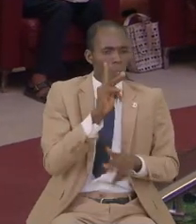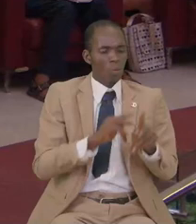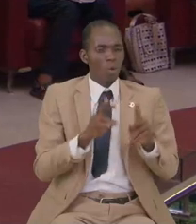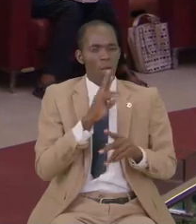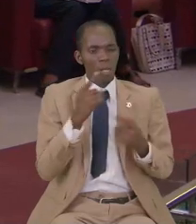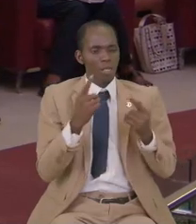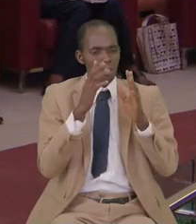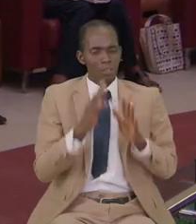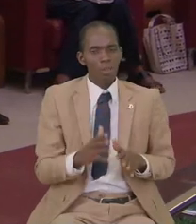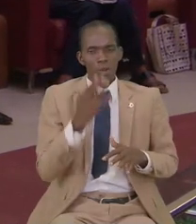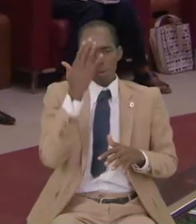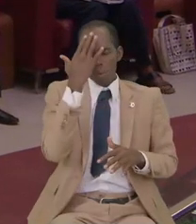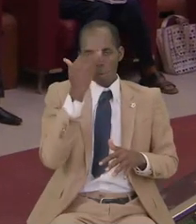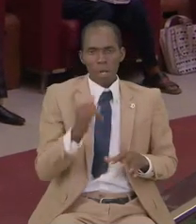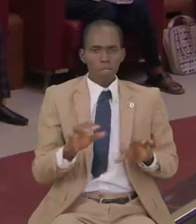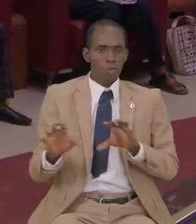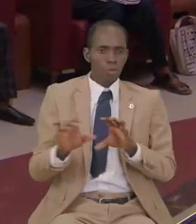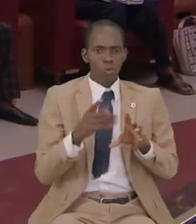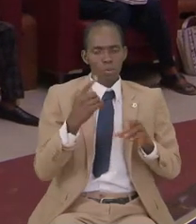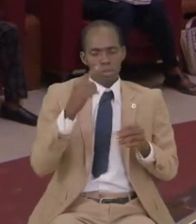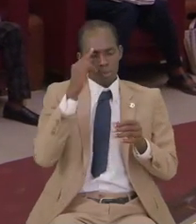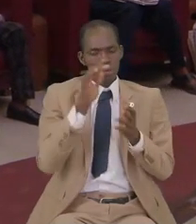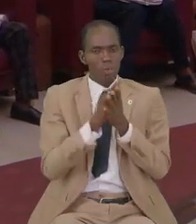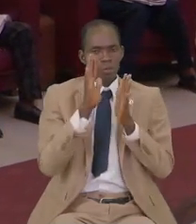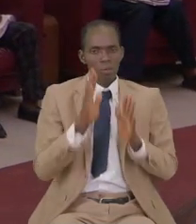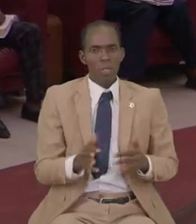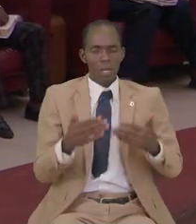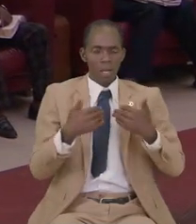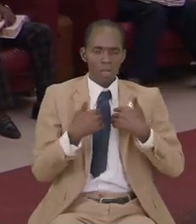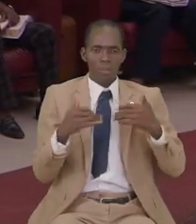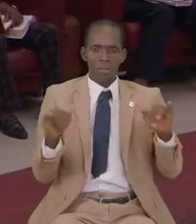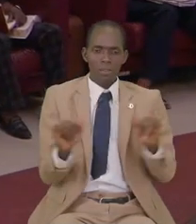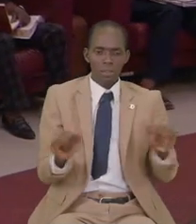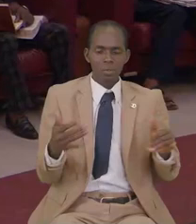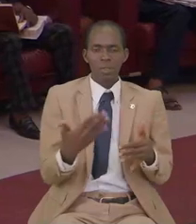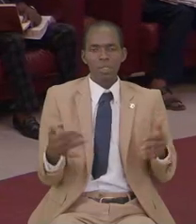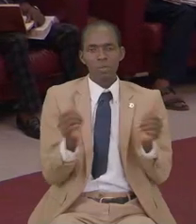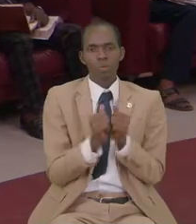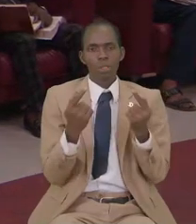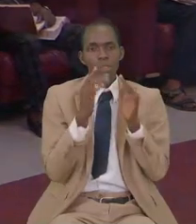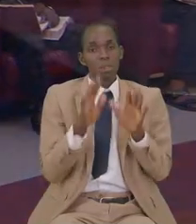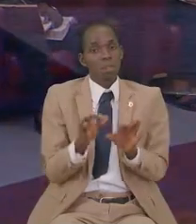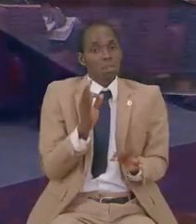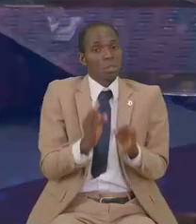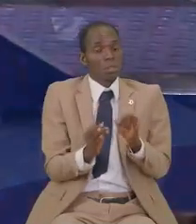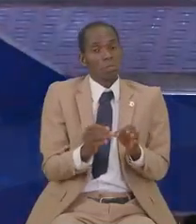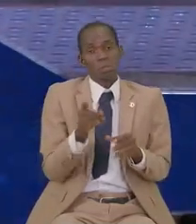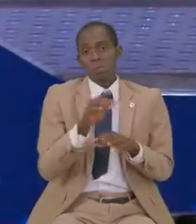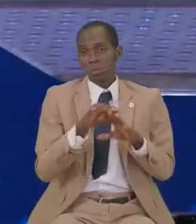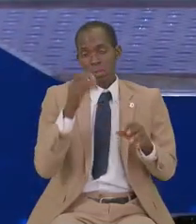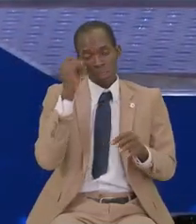the saints have the same lot as the sinners? Even though you don't understand, this